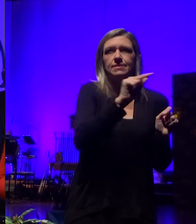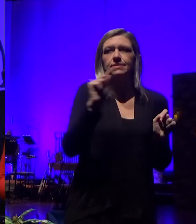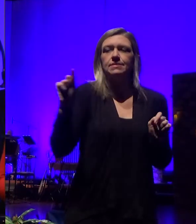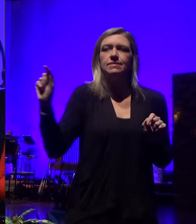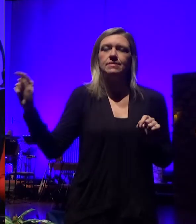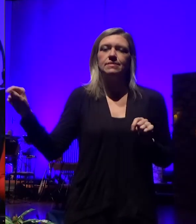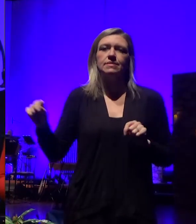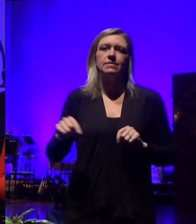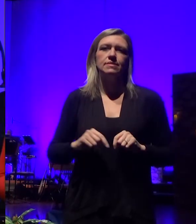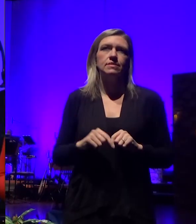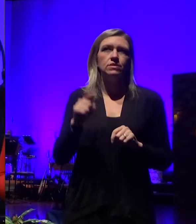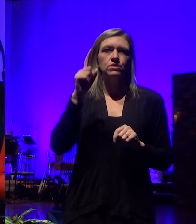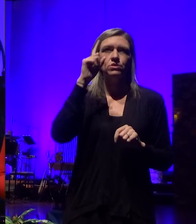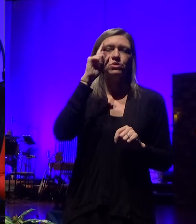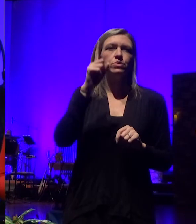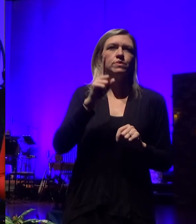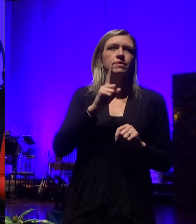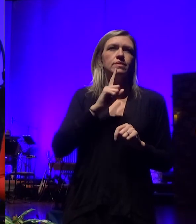face.